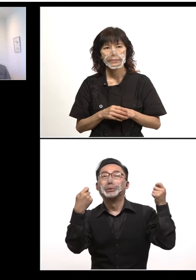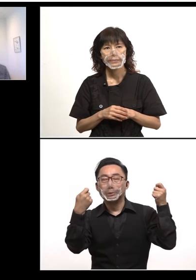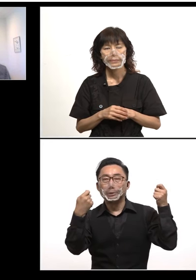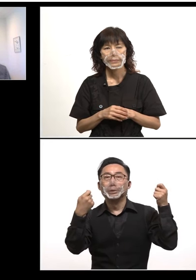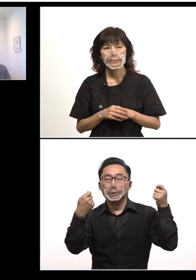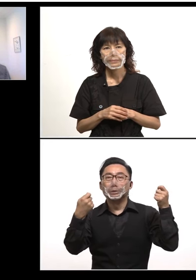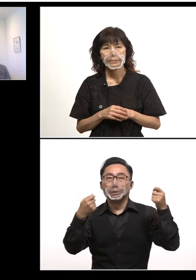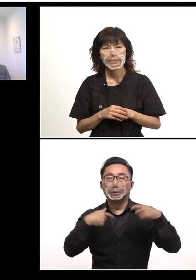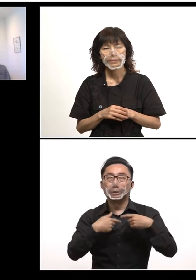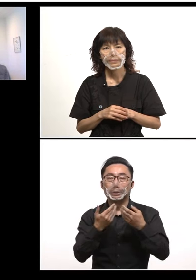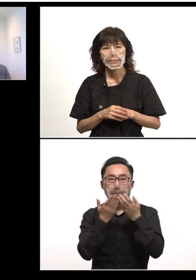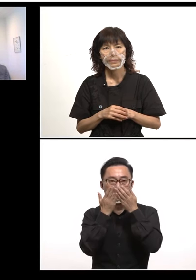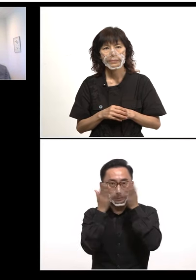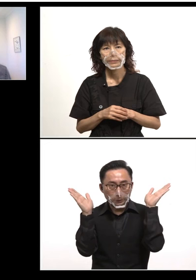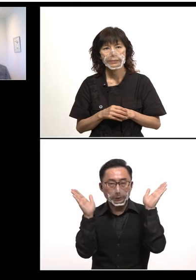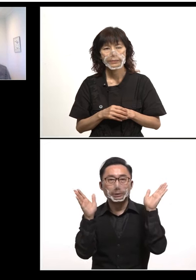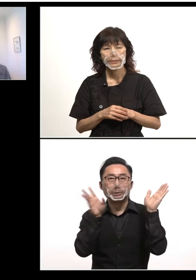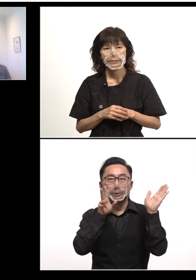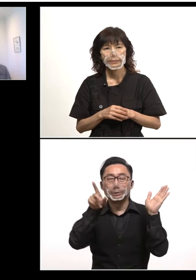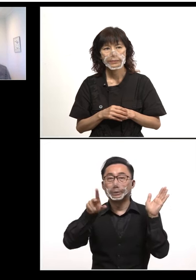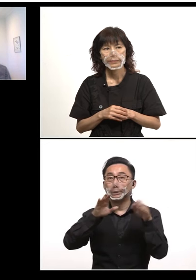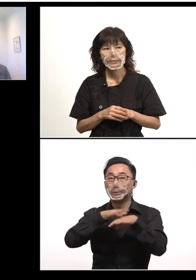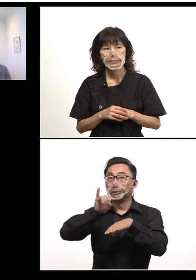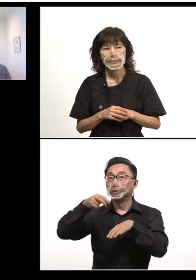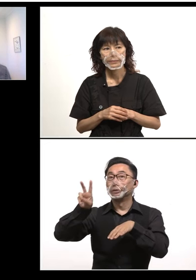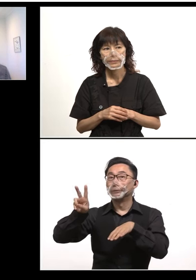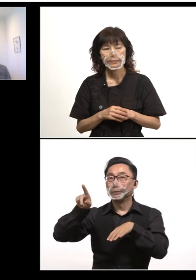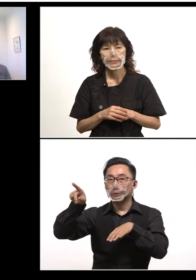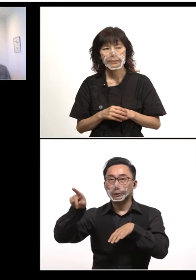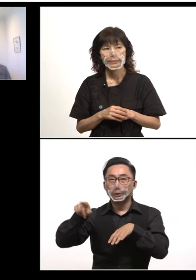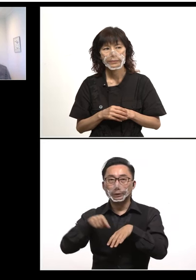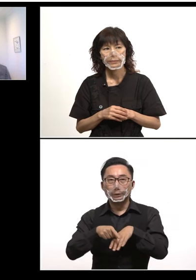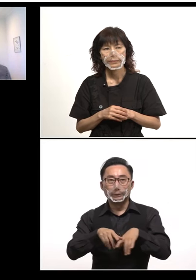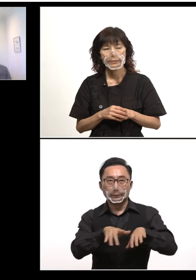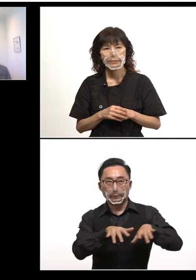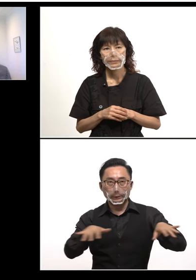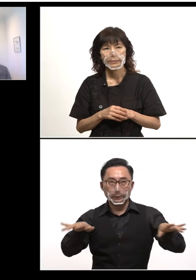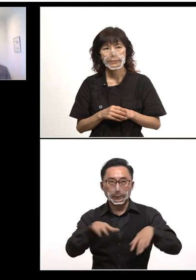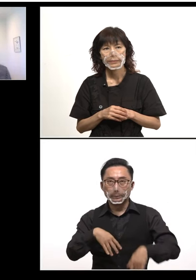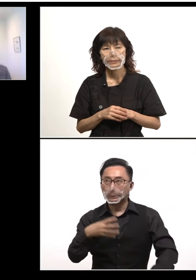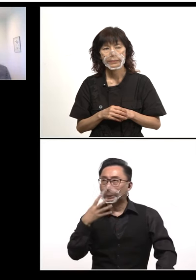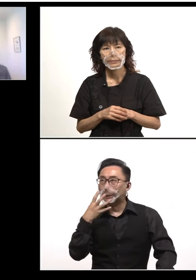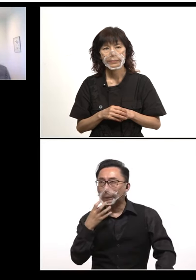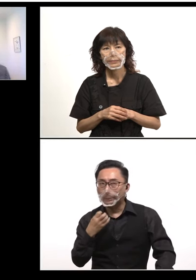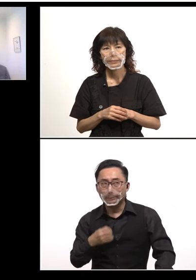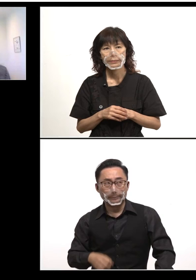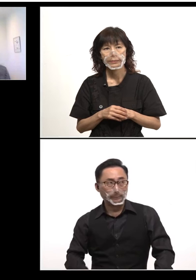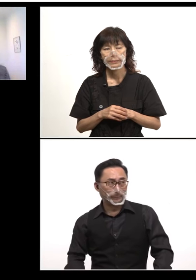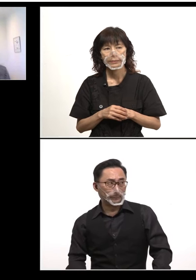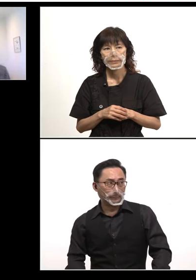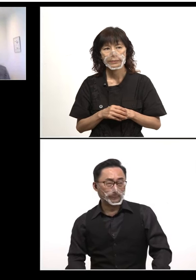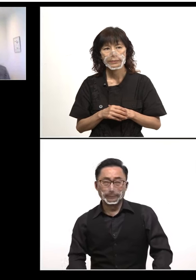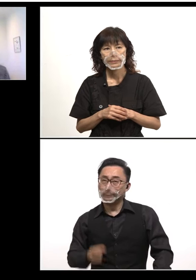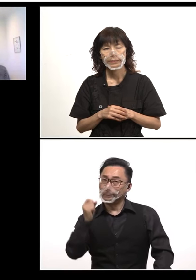know, I love John's salty piano. Like, and that's it. I think we're, you know, art has the ability